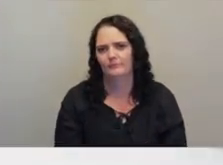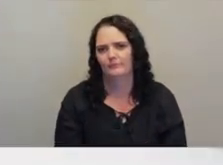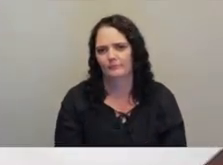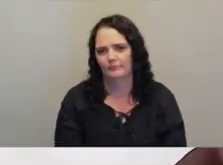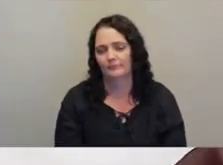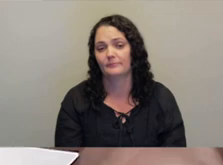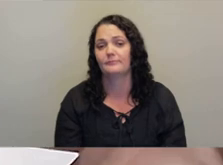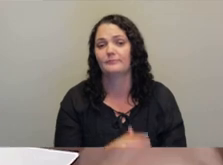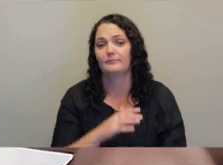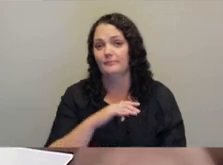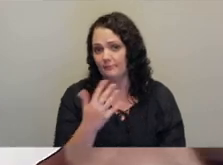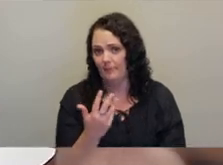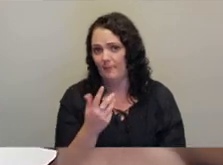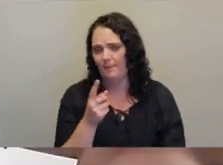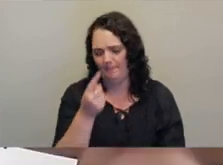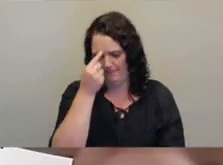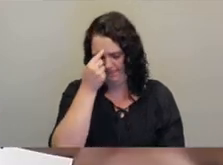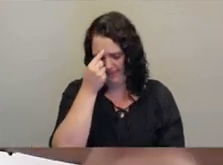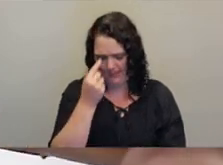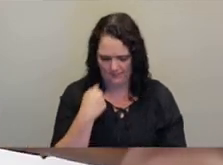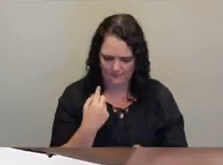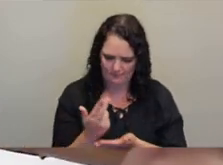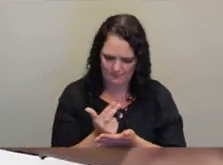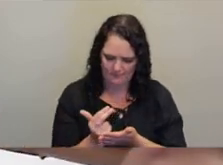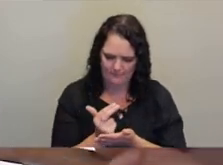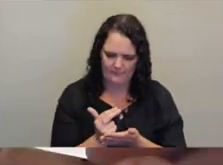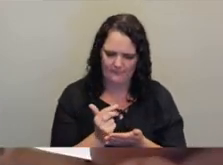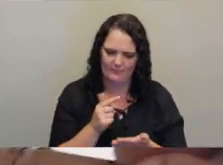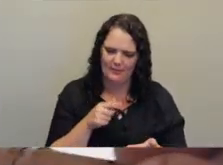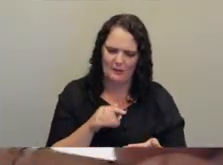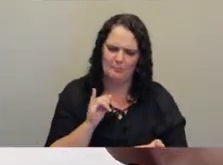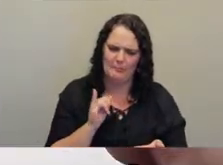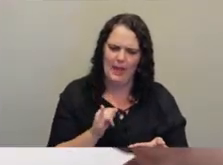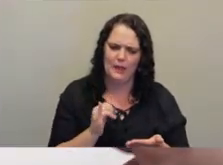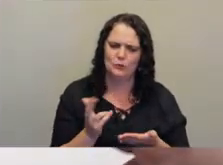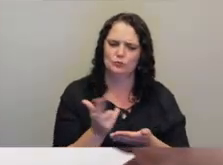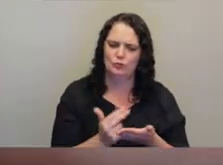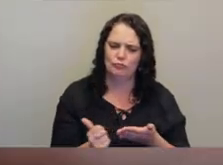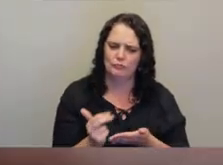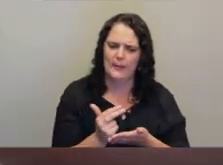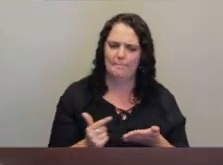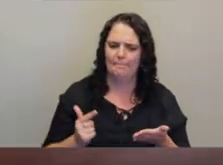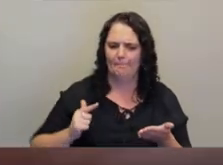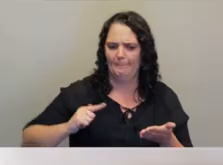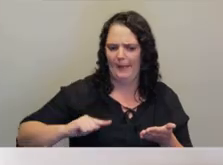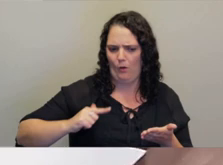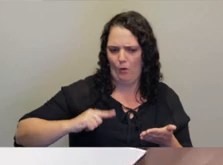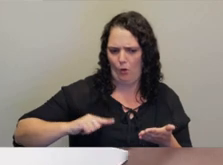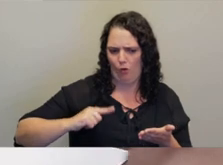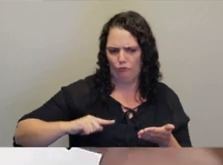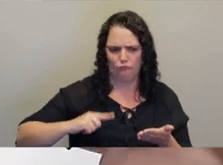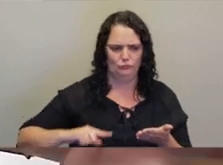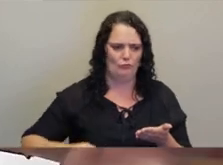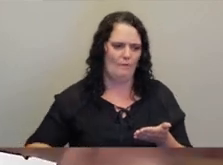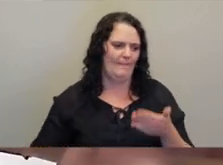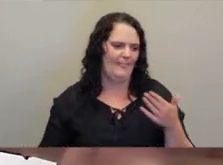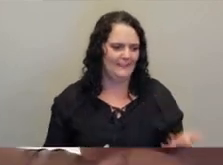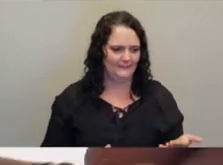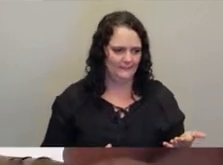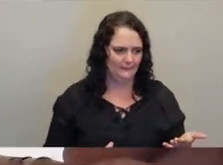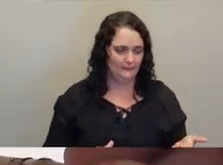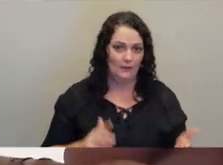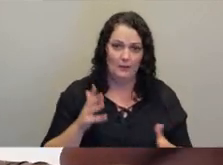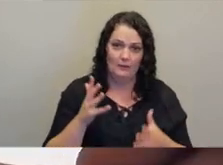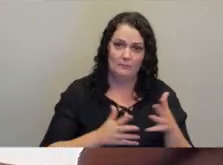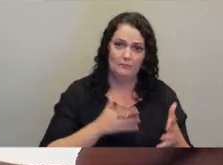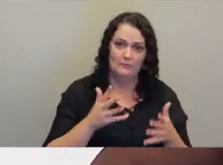So if you think it's a bad drawing because X, then think, okay, does that mean that the opposite would make it a good drawing? So if you think,